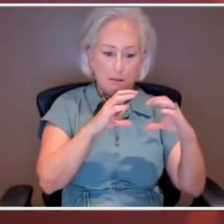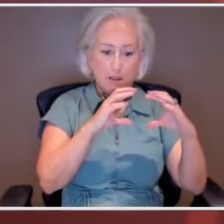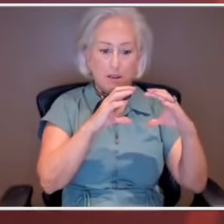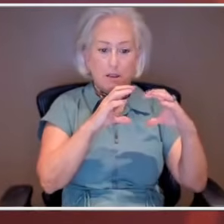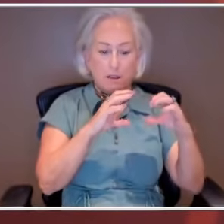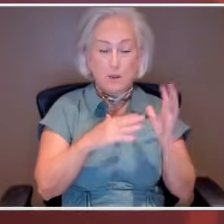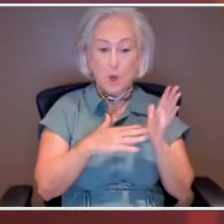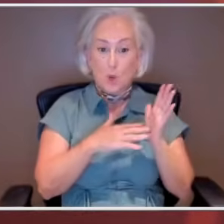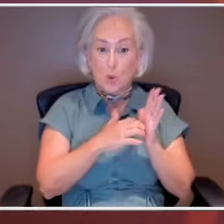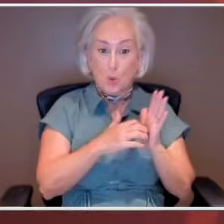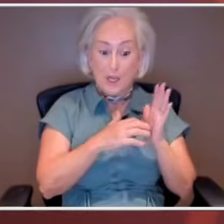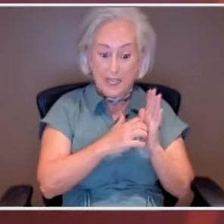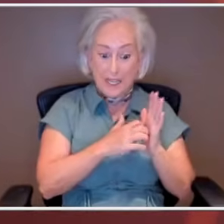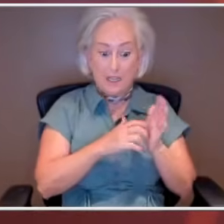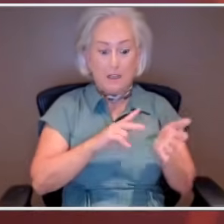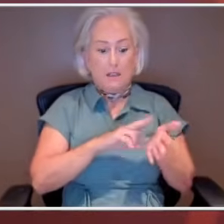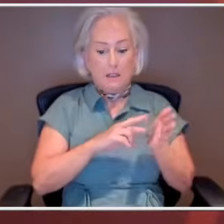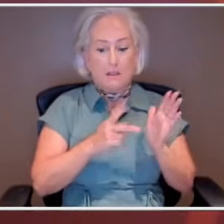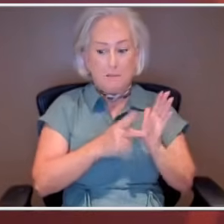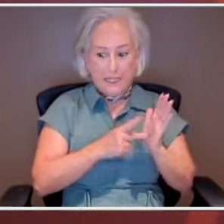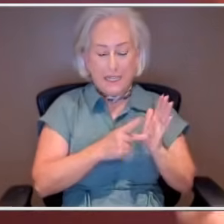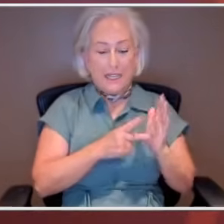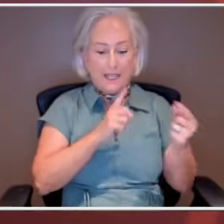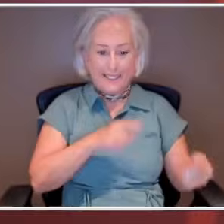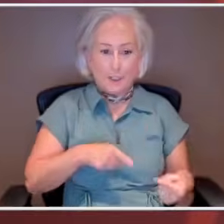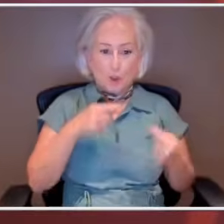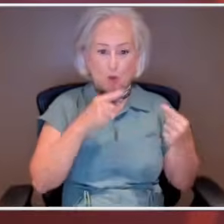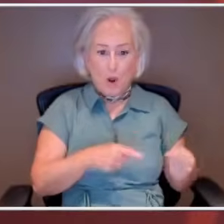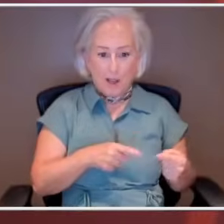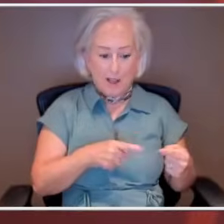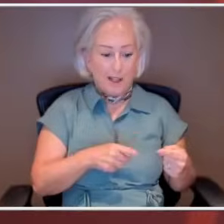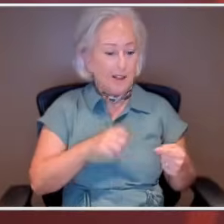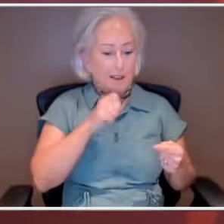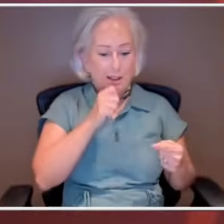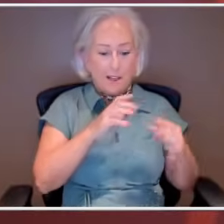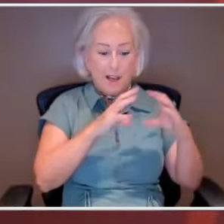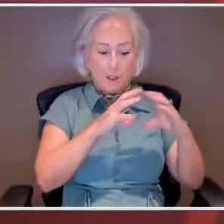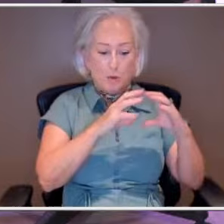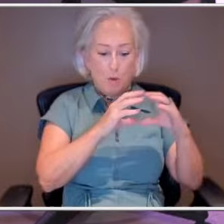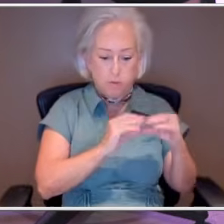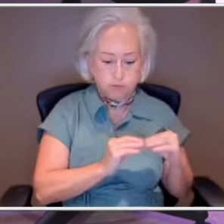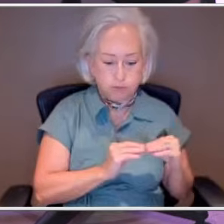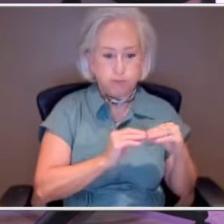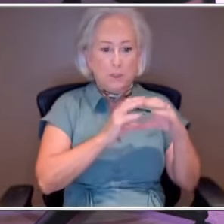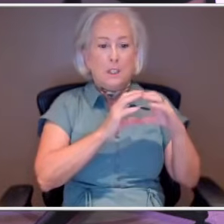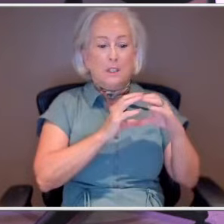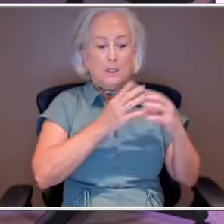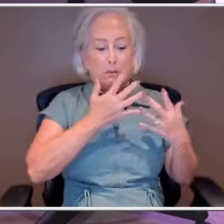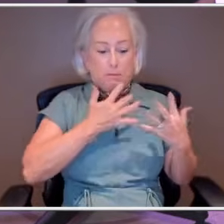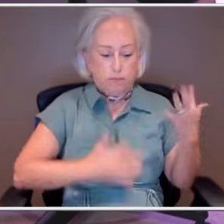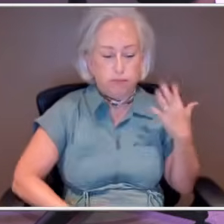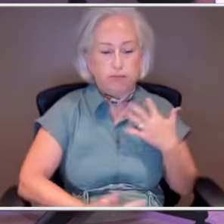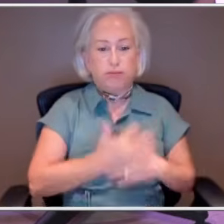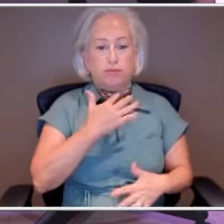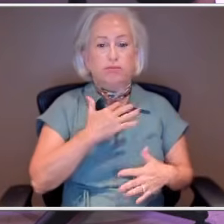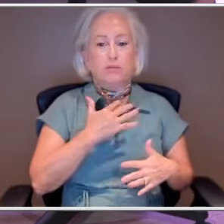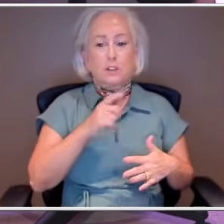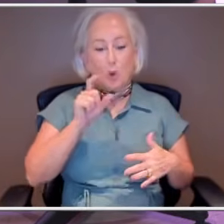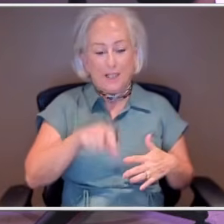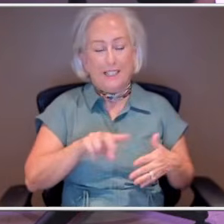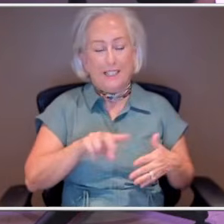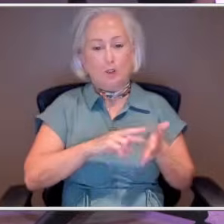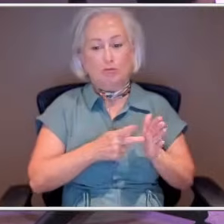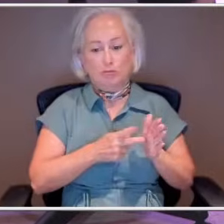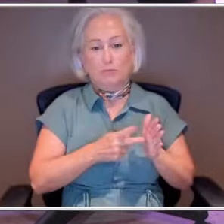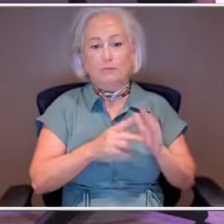time to move forward with a valve replacement so that we don't allow that right side of the heart to get worse. Jean has a question. Jean wants to know, how are the